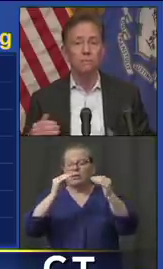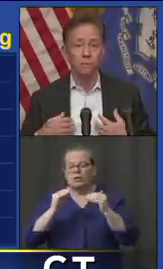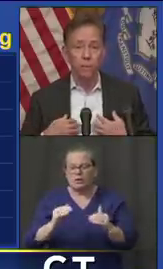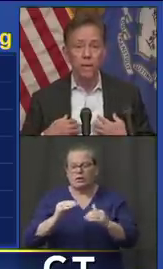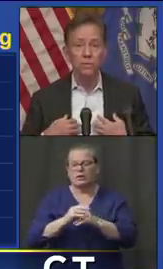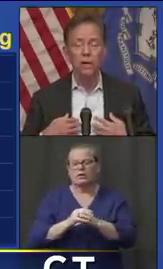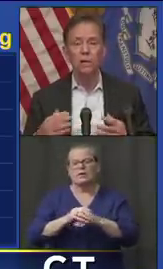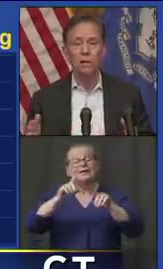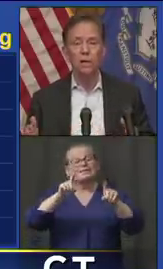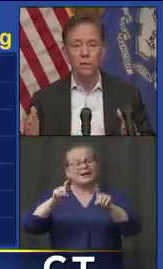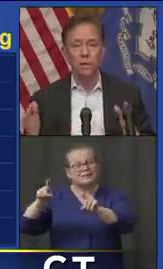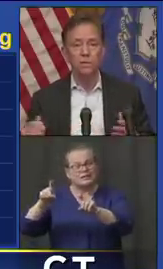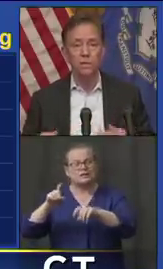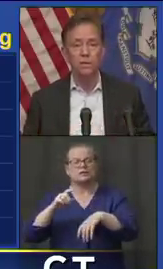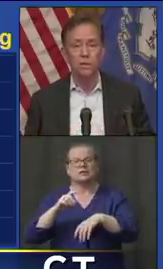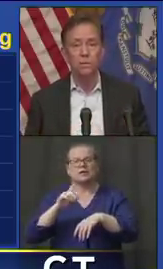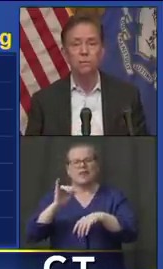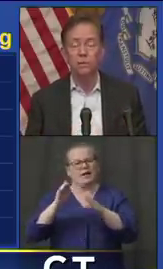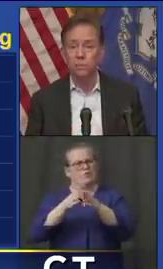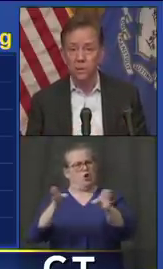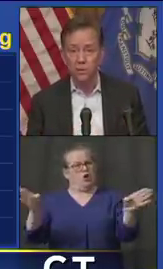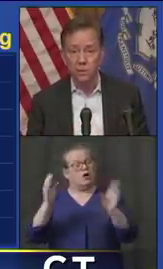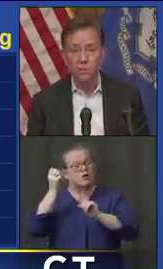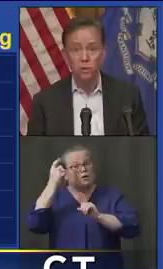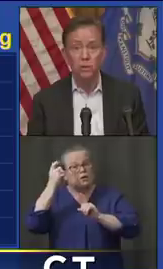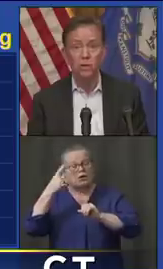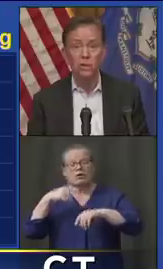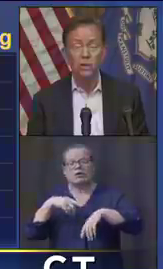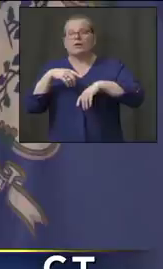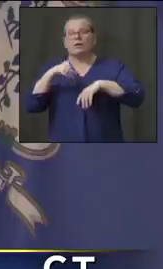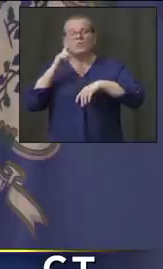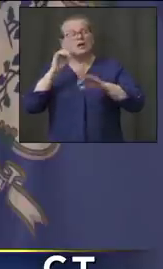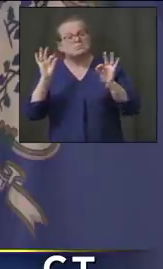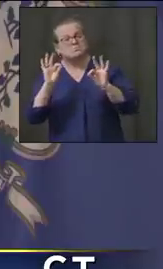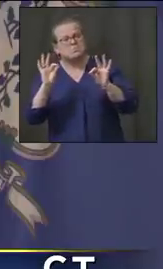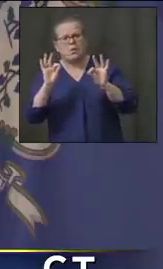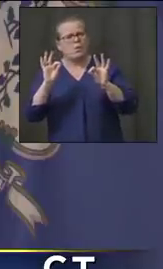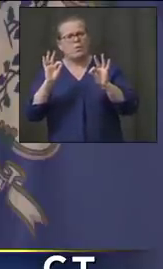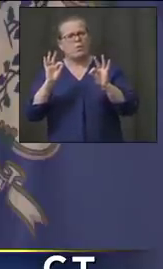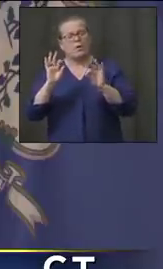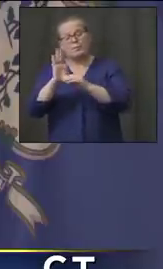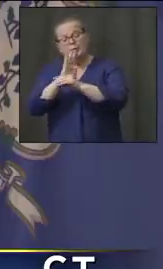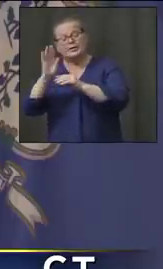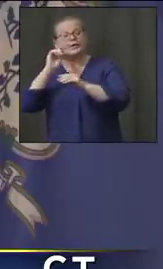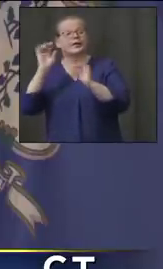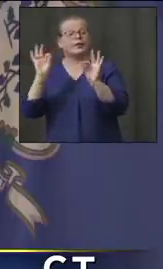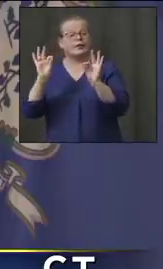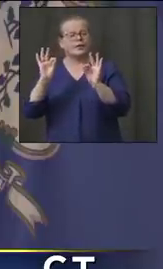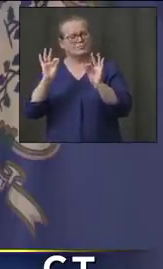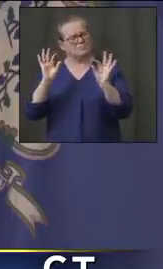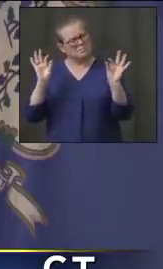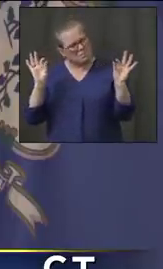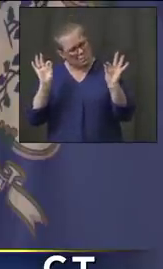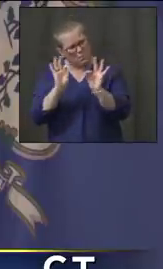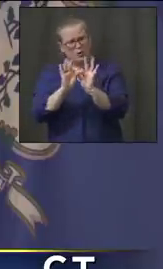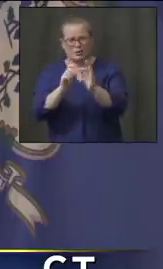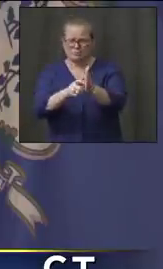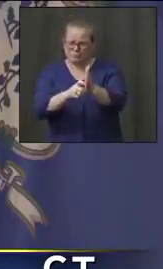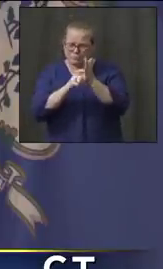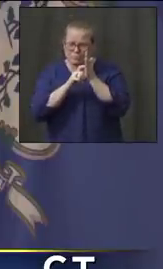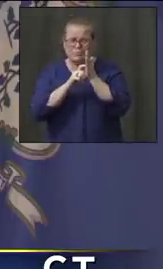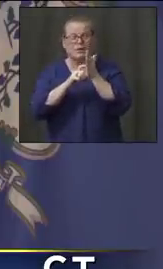something for me to take lightly. This is not something for the business community to take lightly. It is absolutely vital as you look what's going on